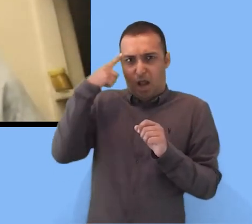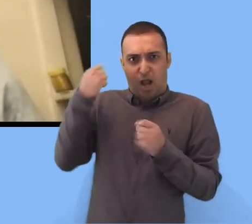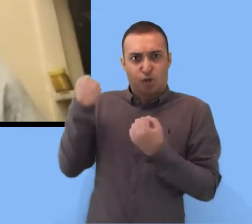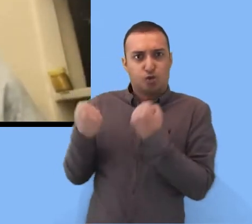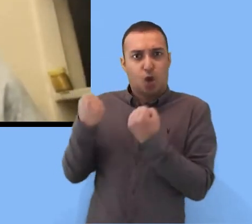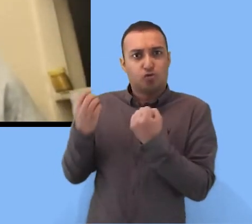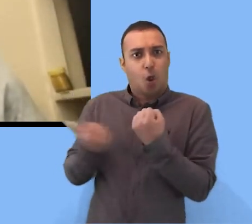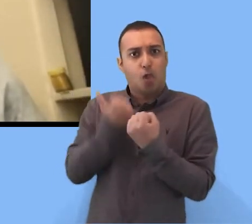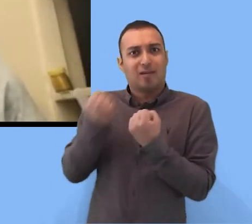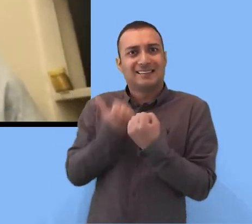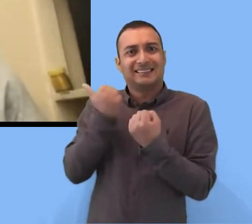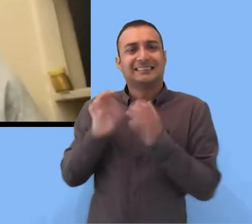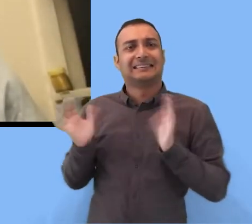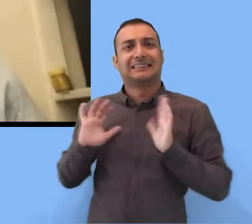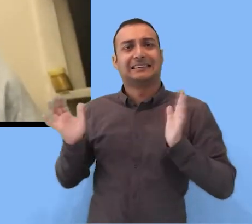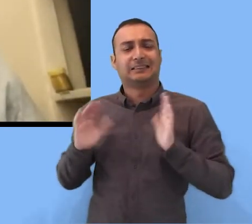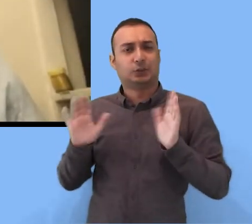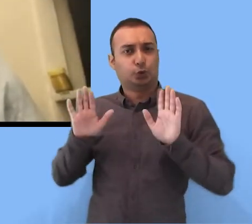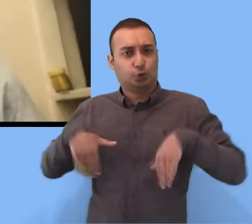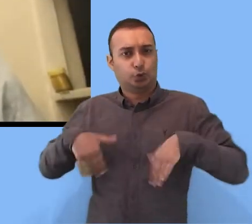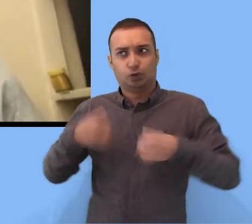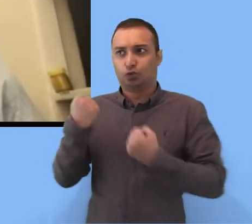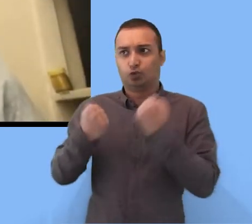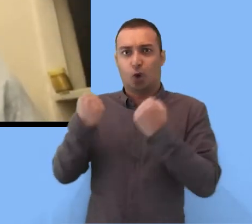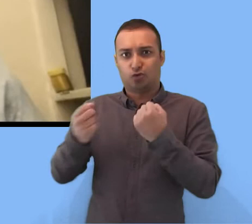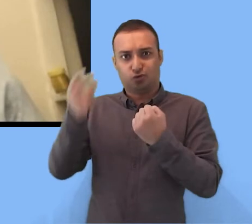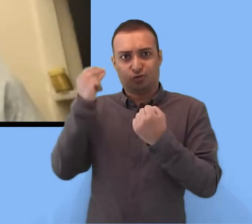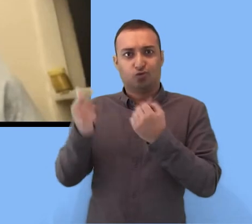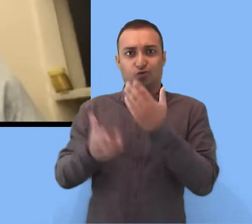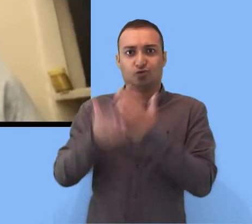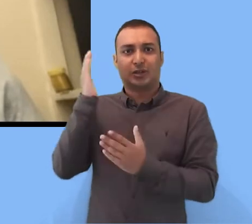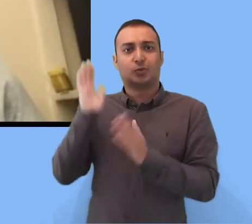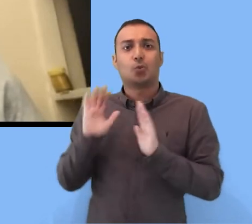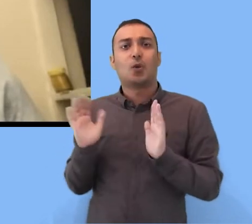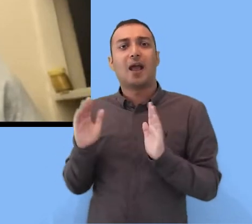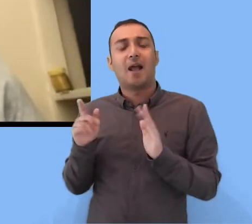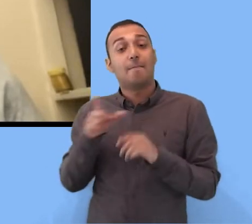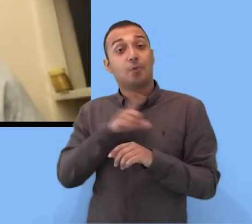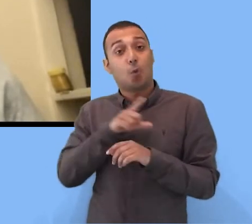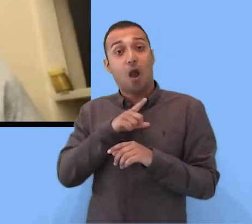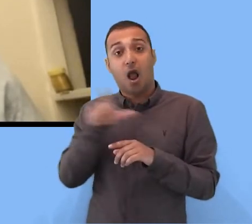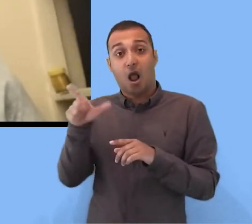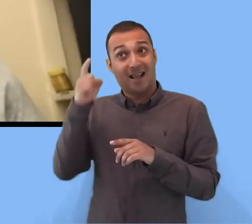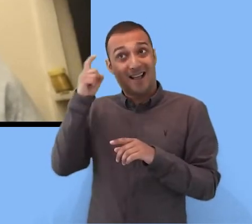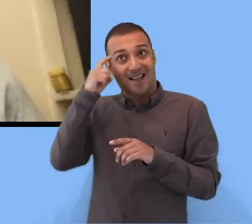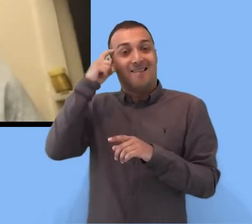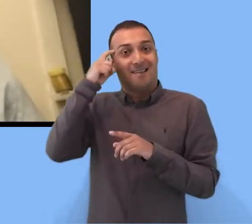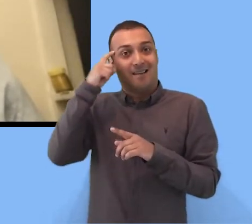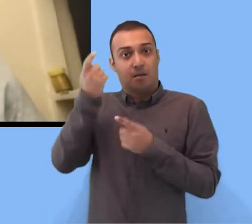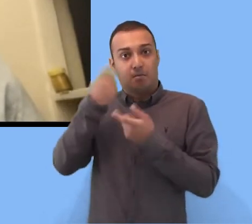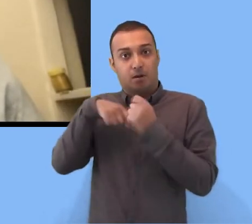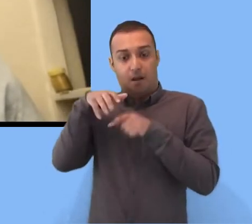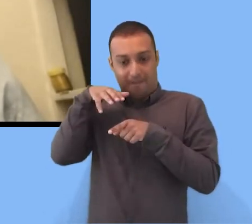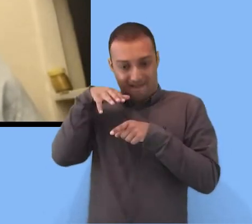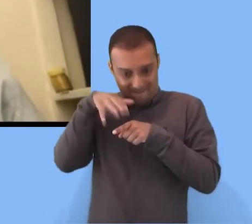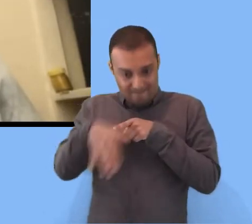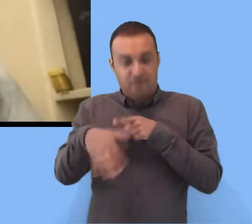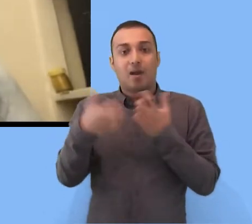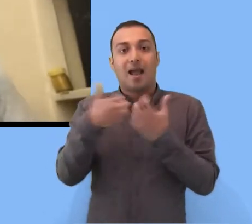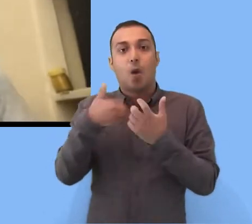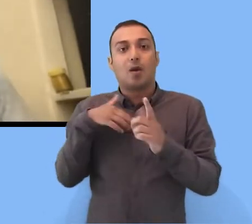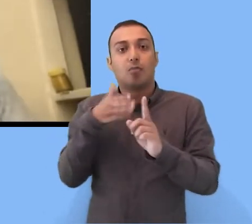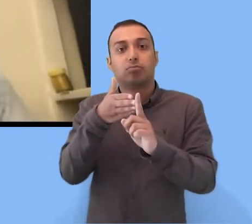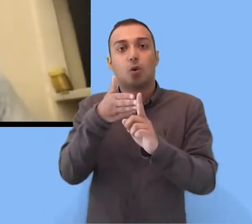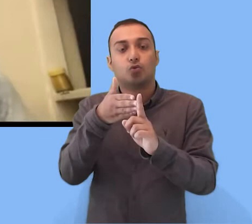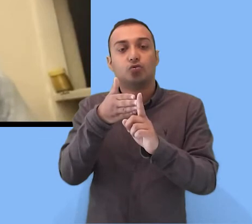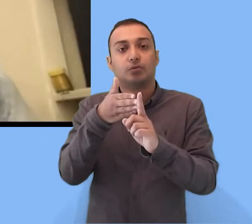approach. I want that to sink in. That in turn can affect our approach. I was